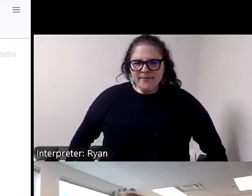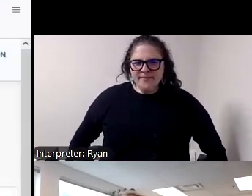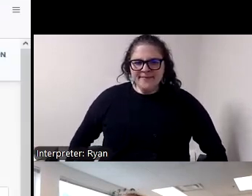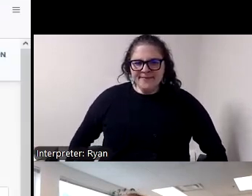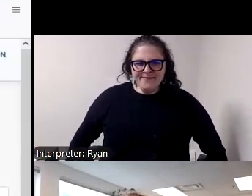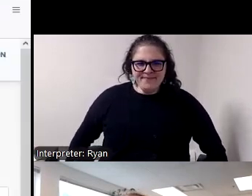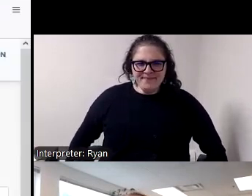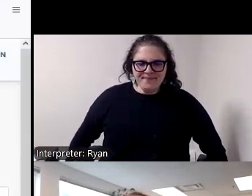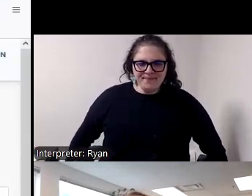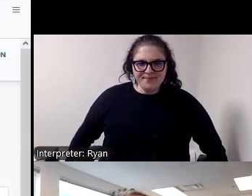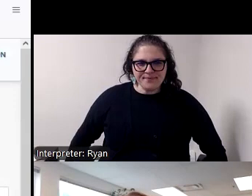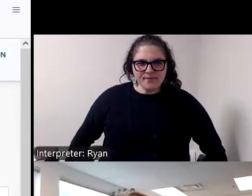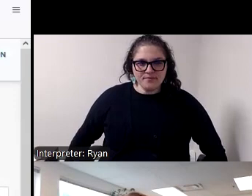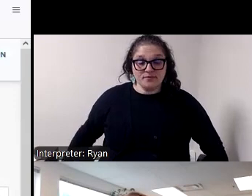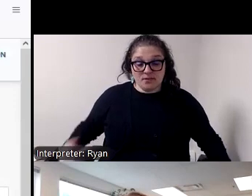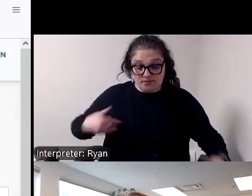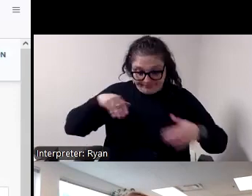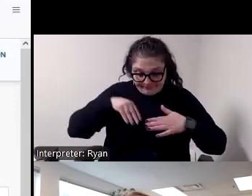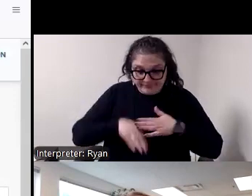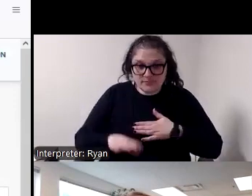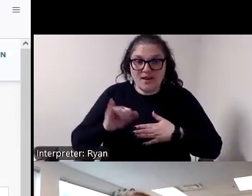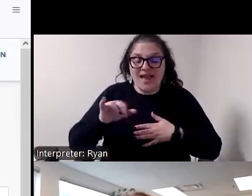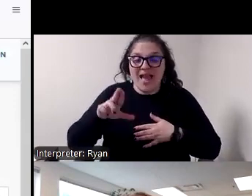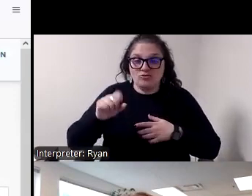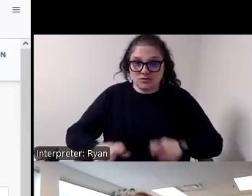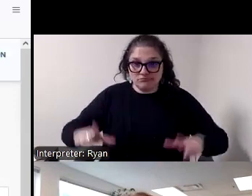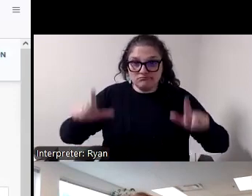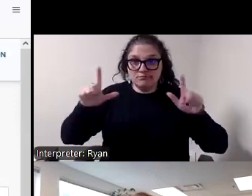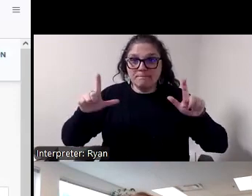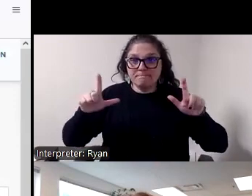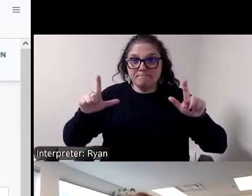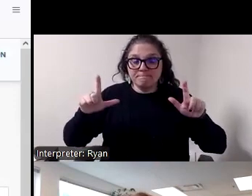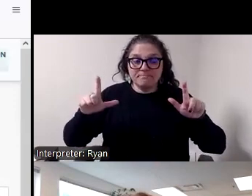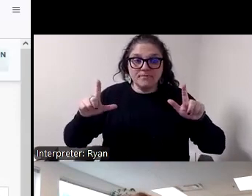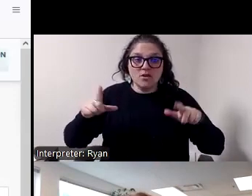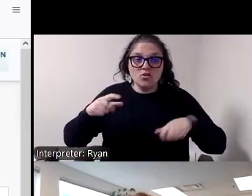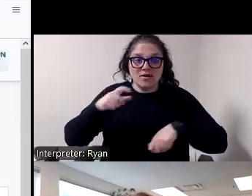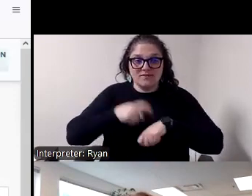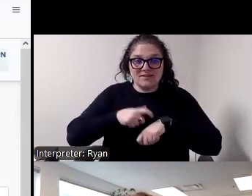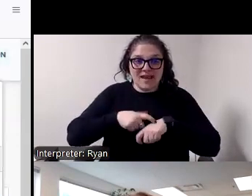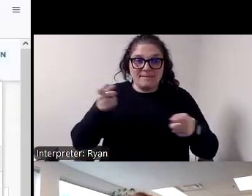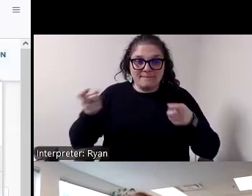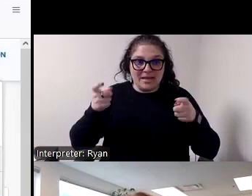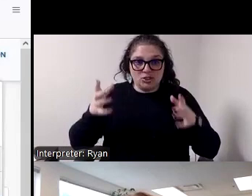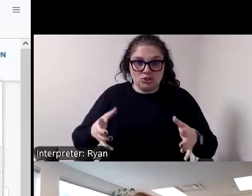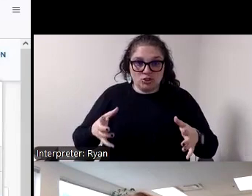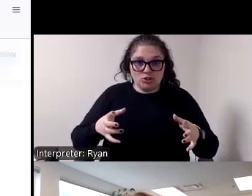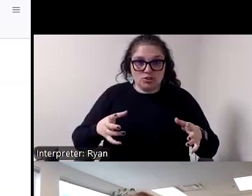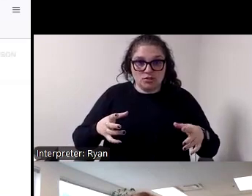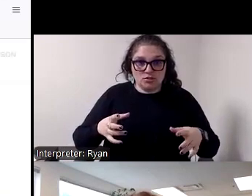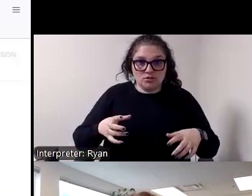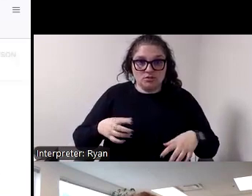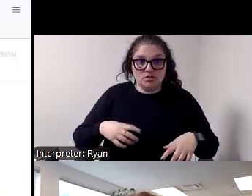All right. So when I first log in, it's going to pop up with my manager role, but I'm going to want to switch that over